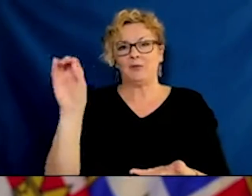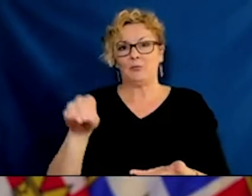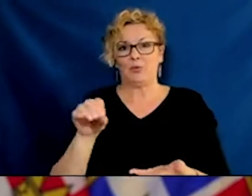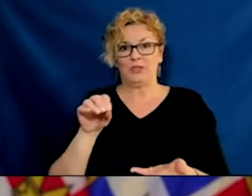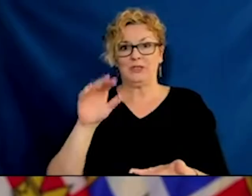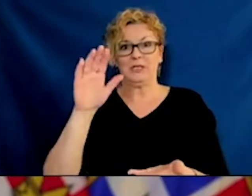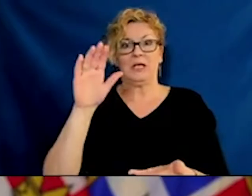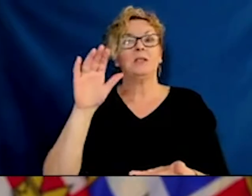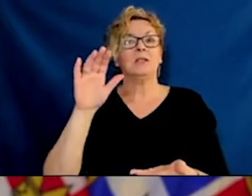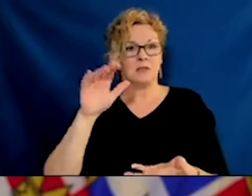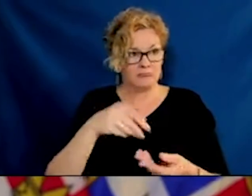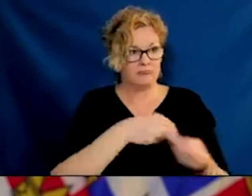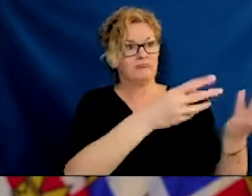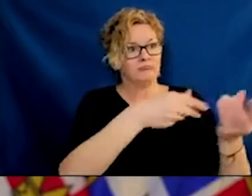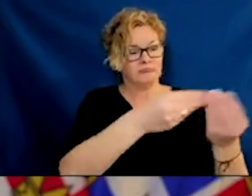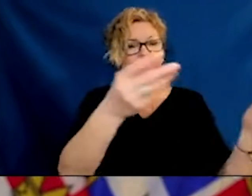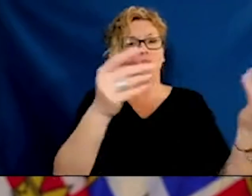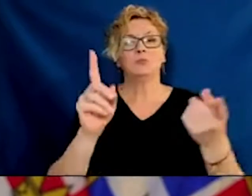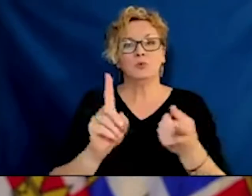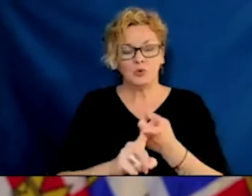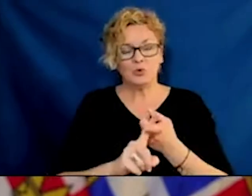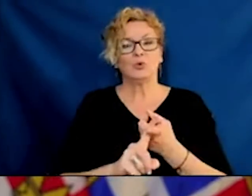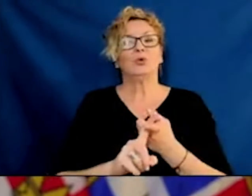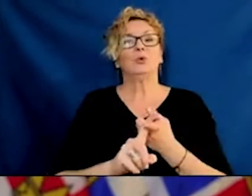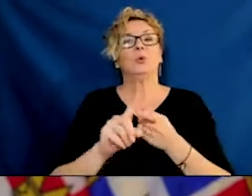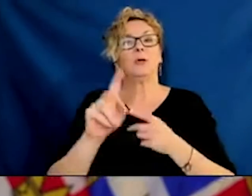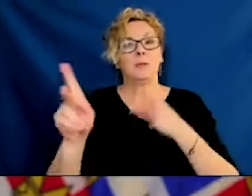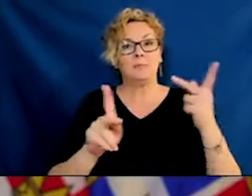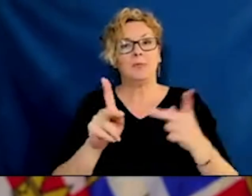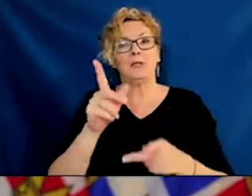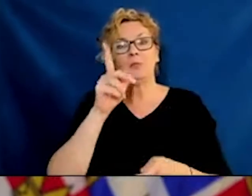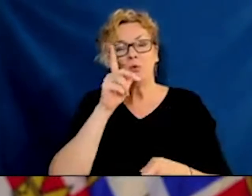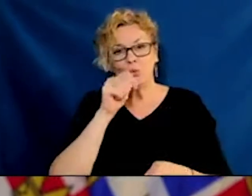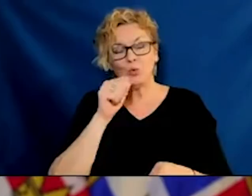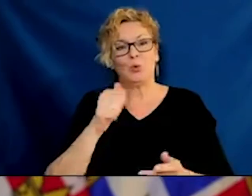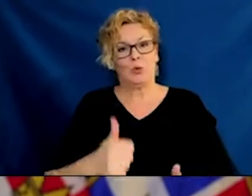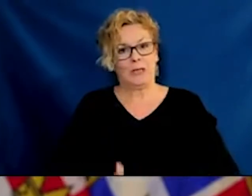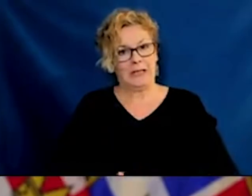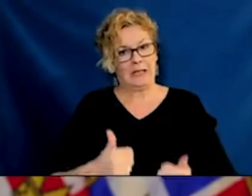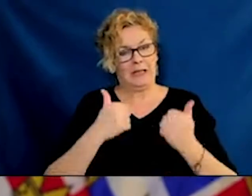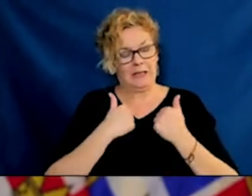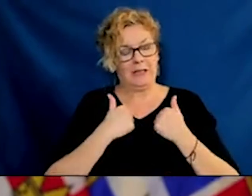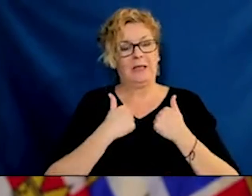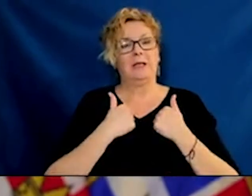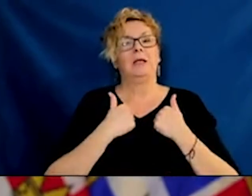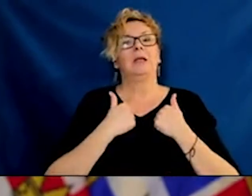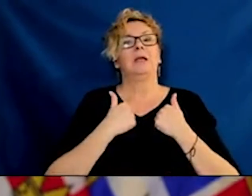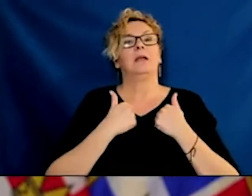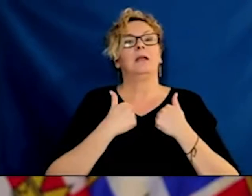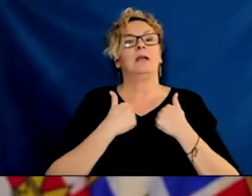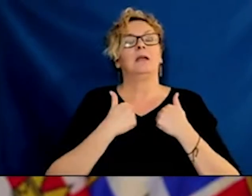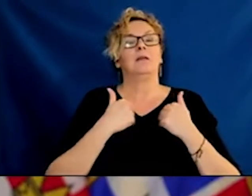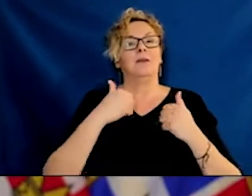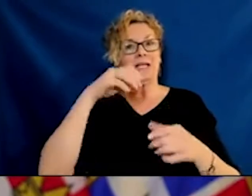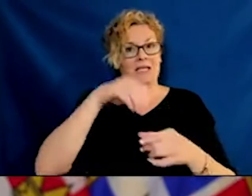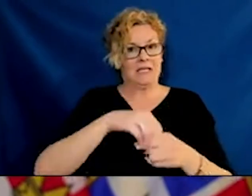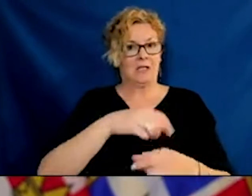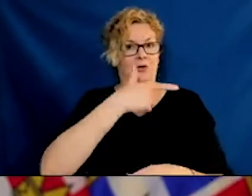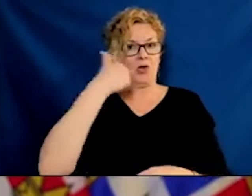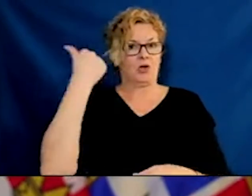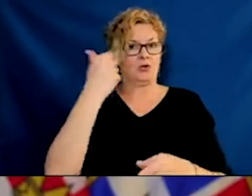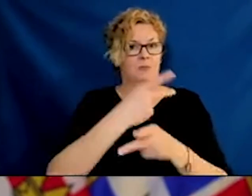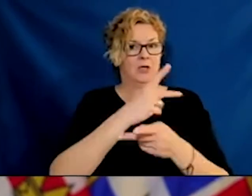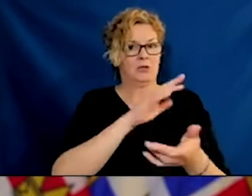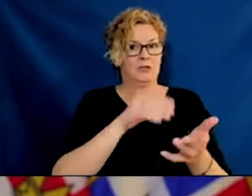that I'm very grateful for, and my hat goes off to all of those who have been running the immunization programs to